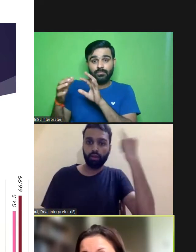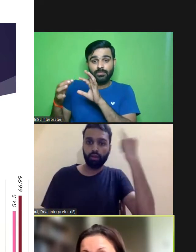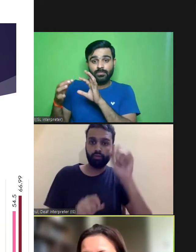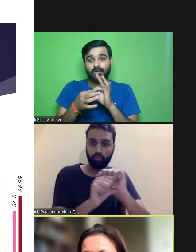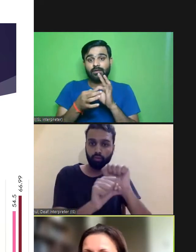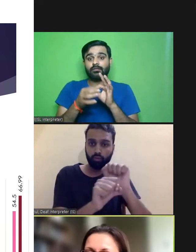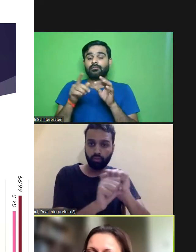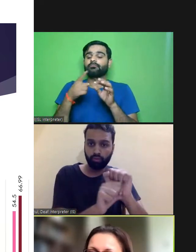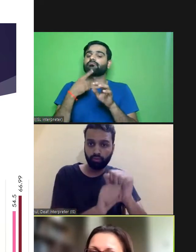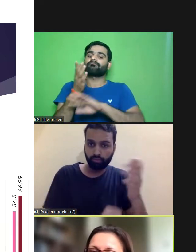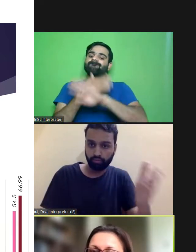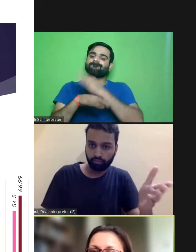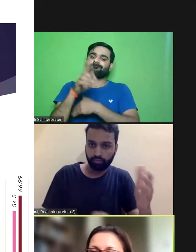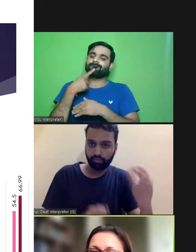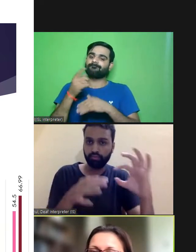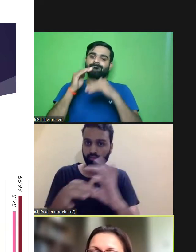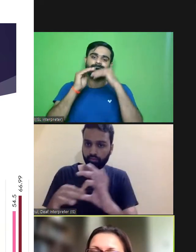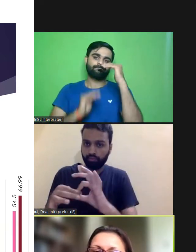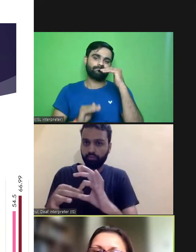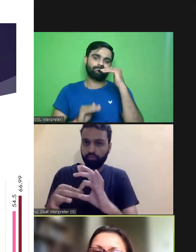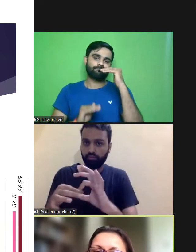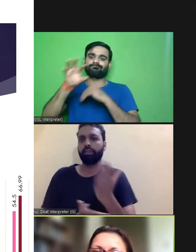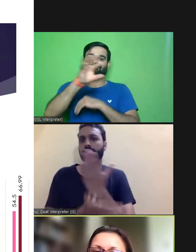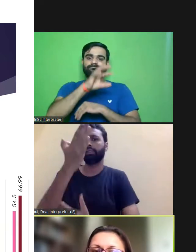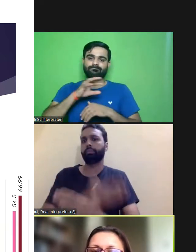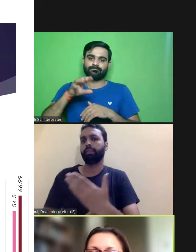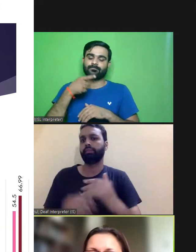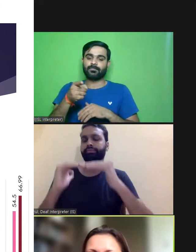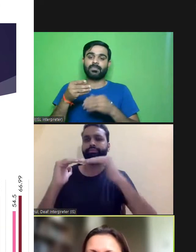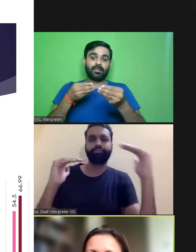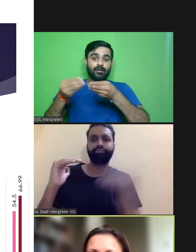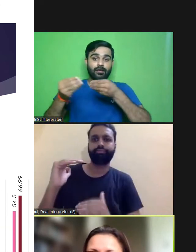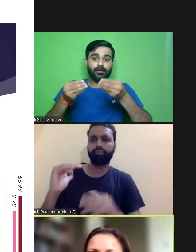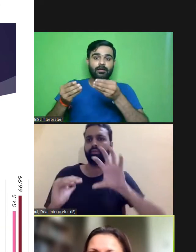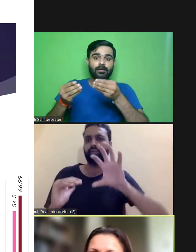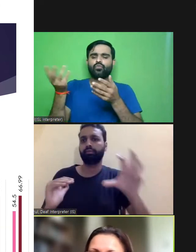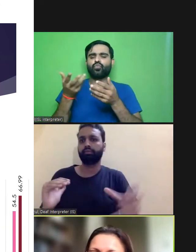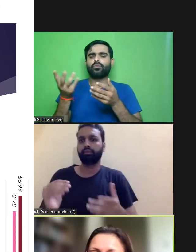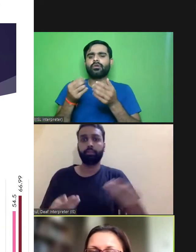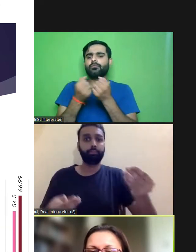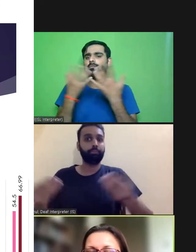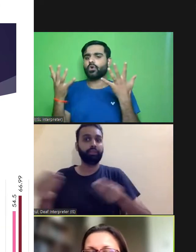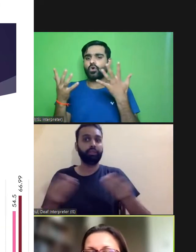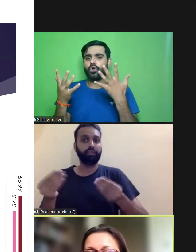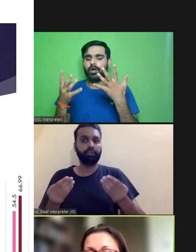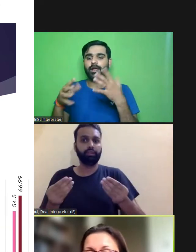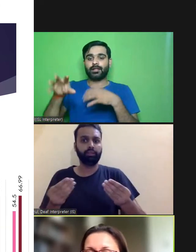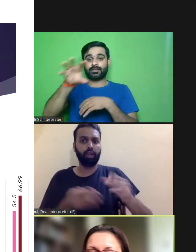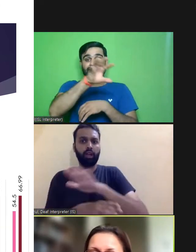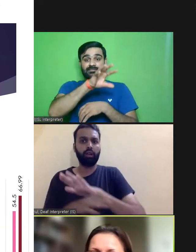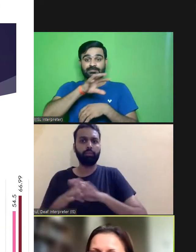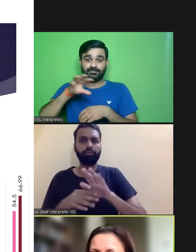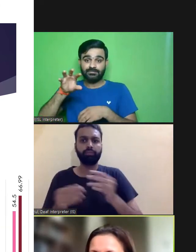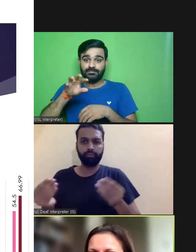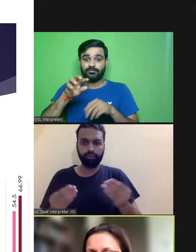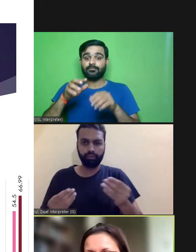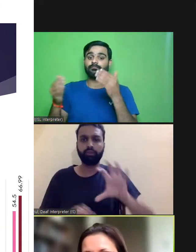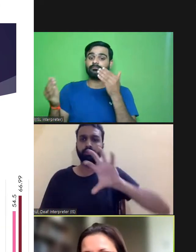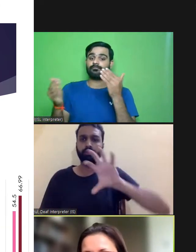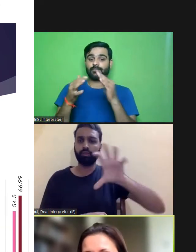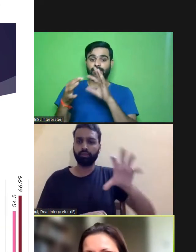with a disability is lower in these countries. And this is given because most of those countries are, or these two countries